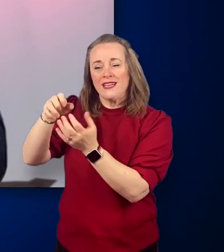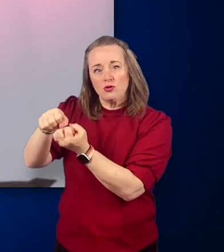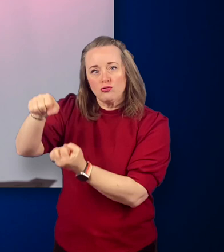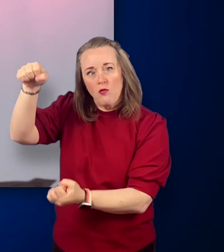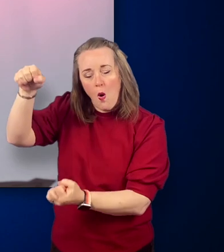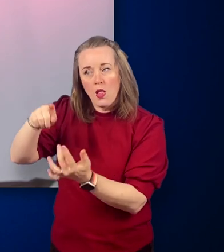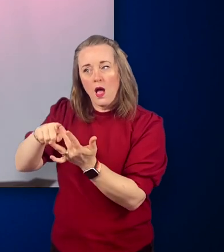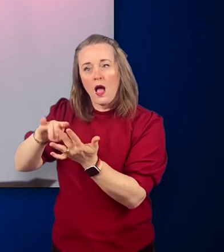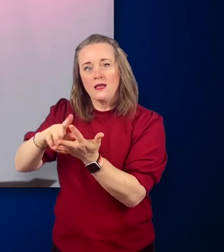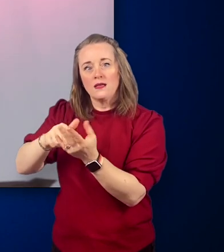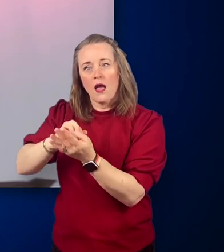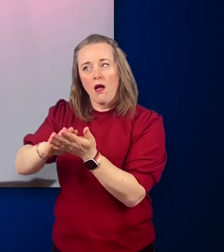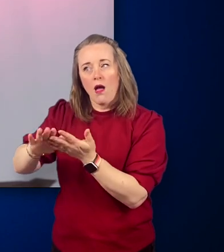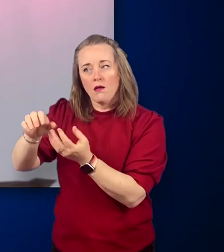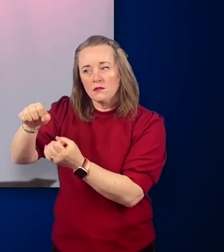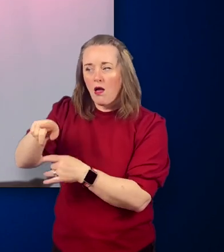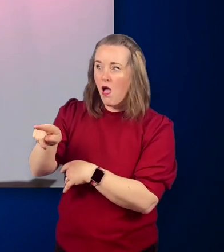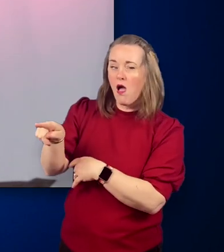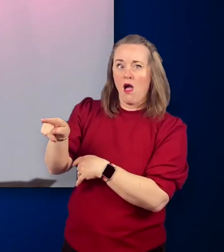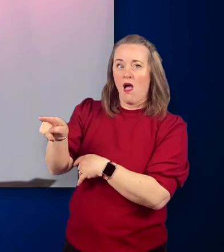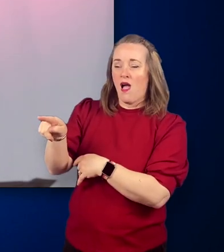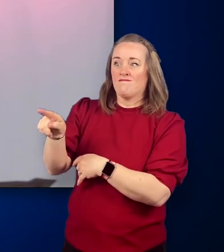And he realized that God has sent him